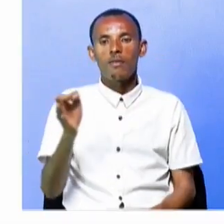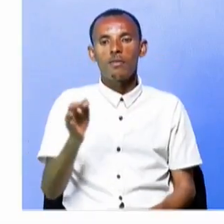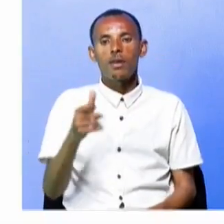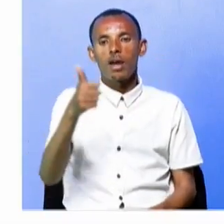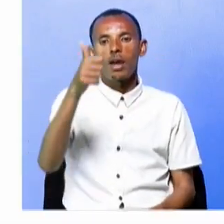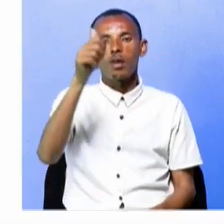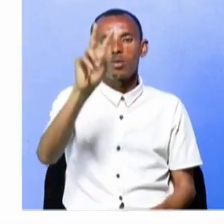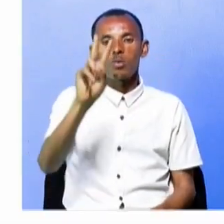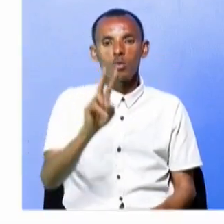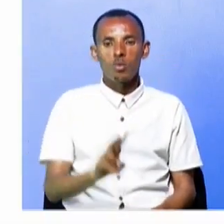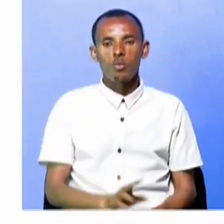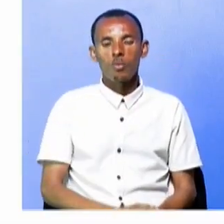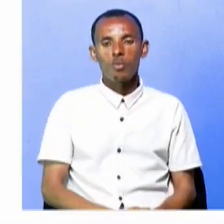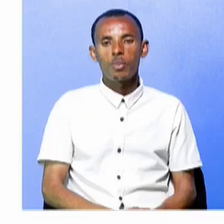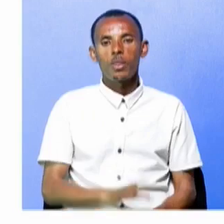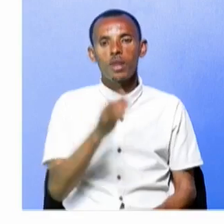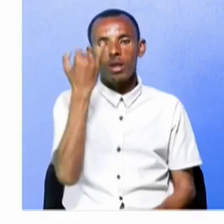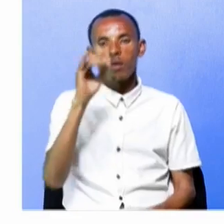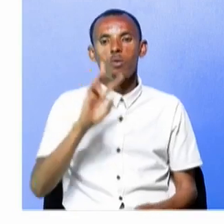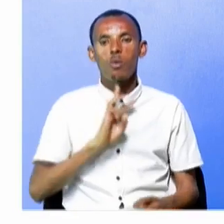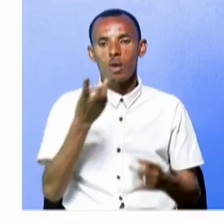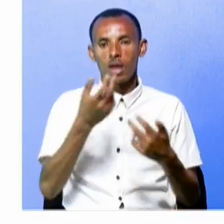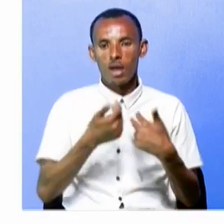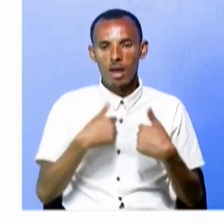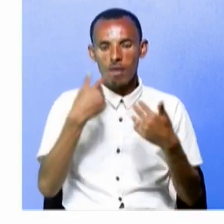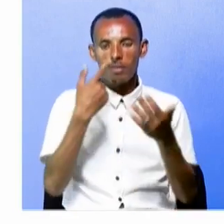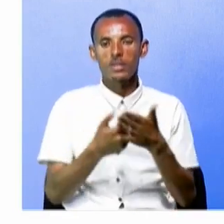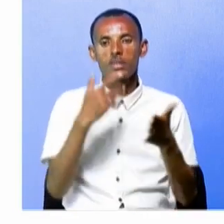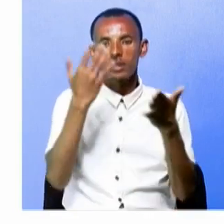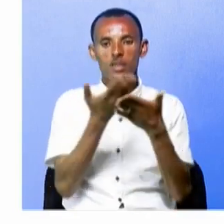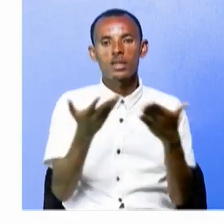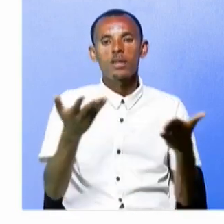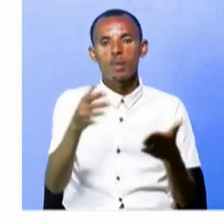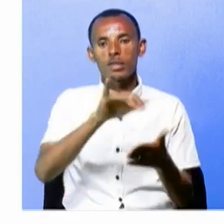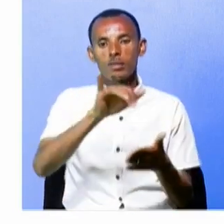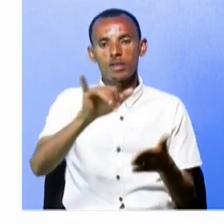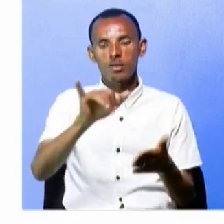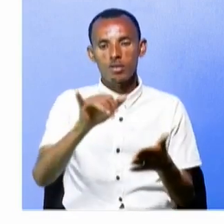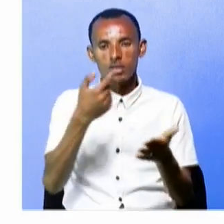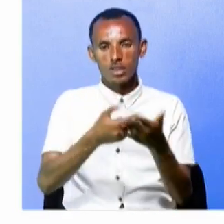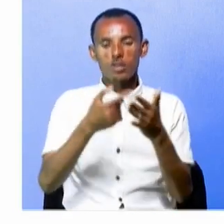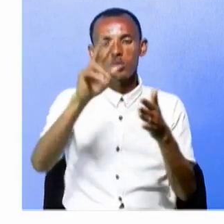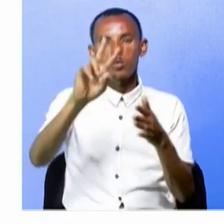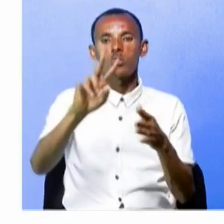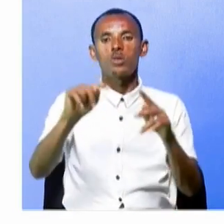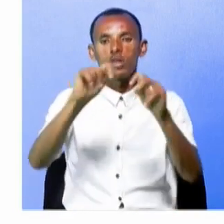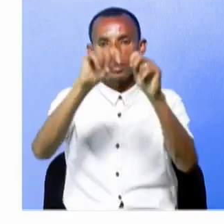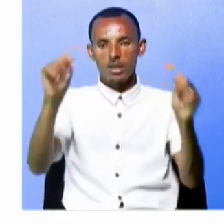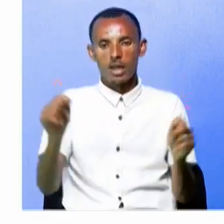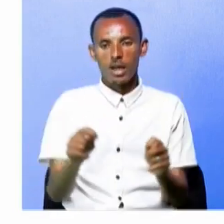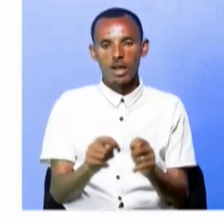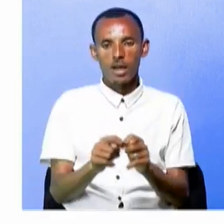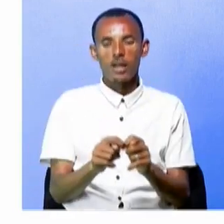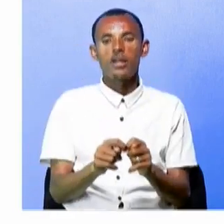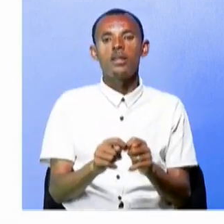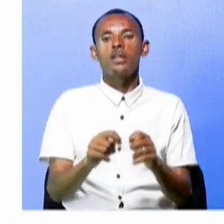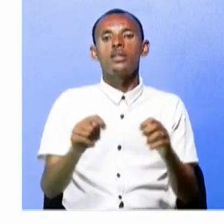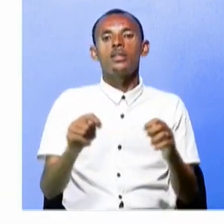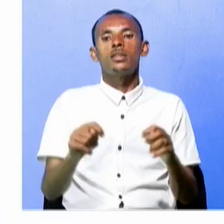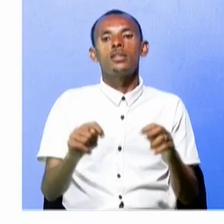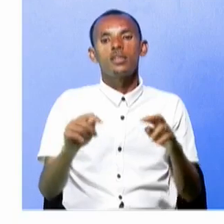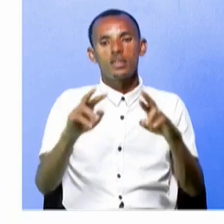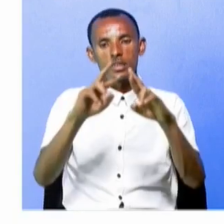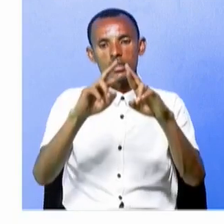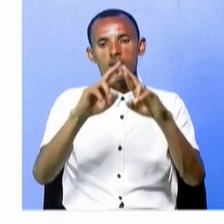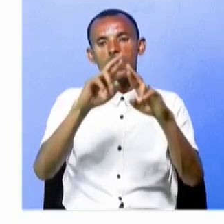A2. Okay, if we have this thing, by similarity of these two triangles, the ratio of the area of these